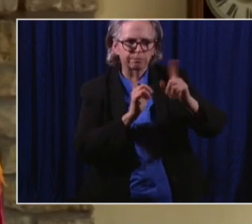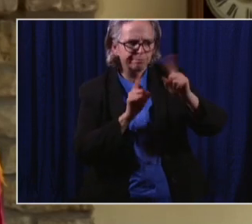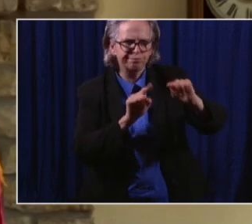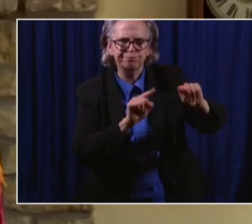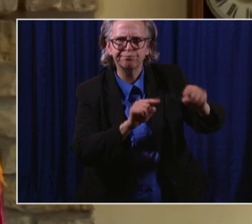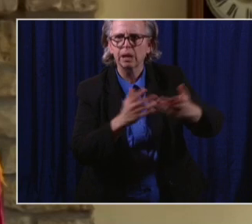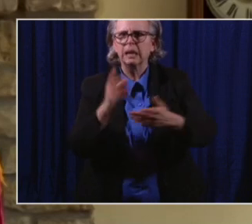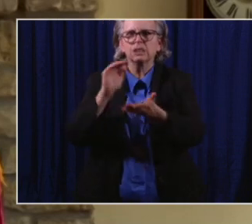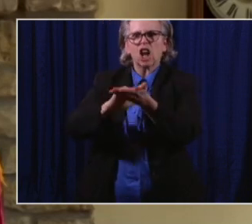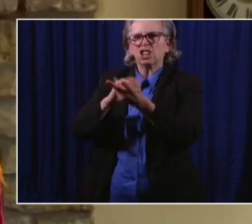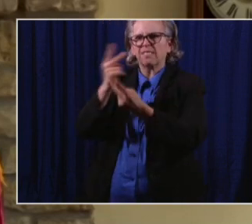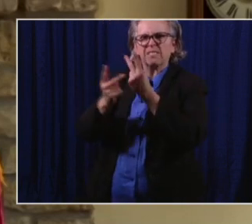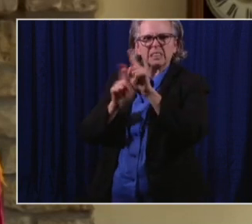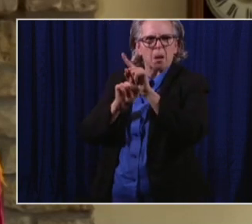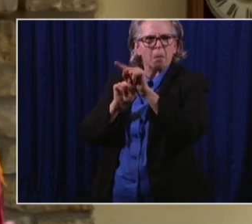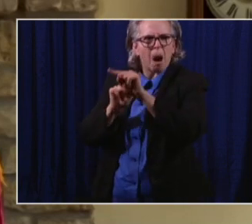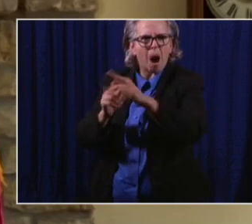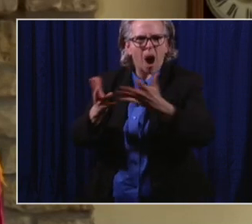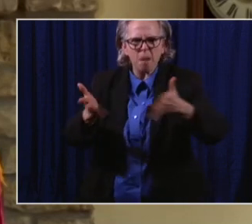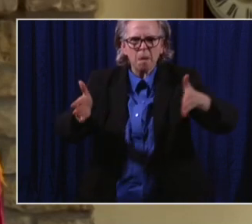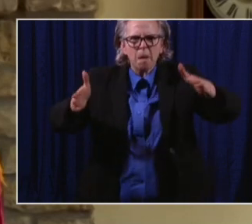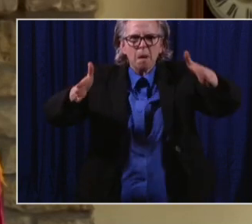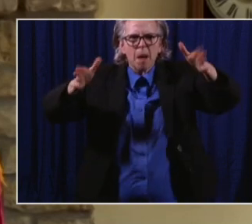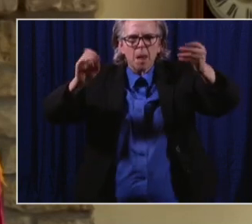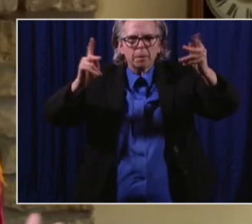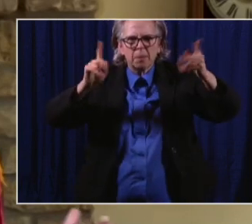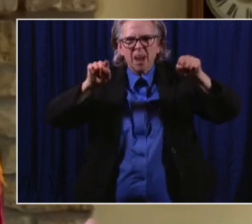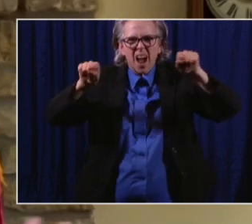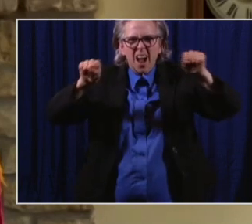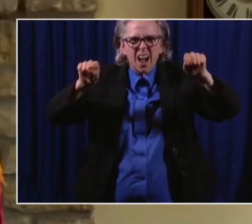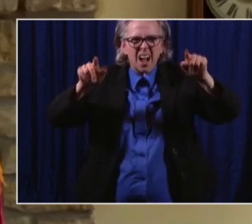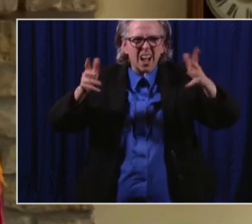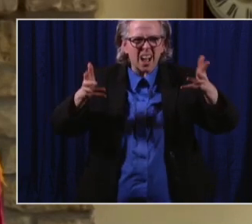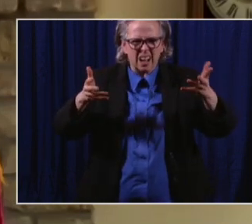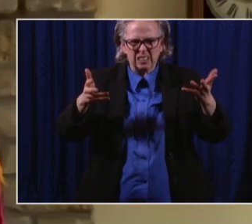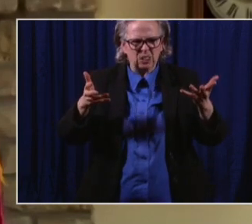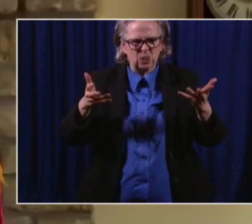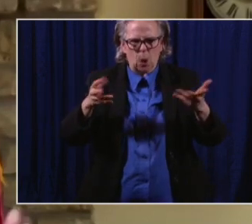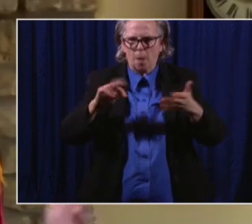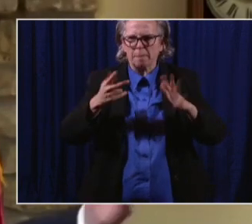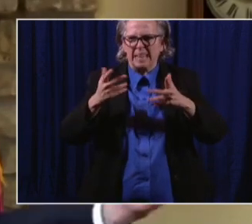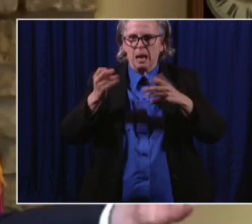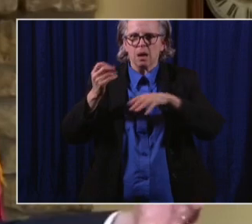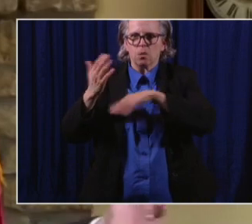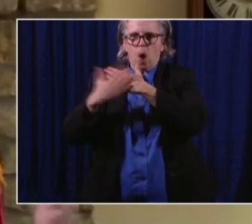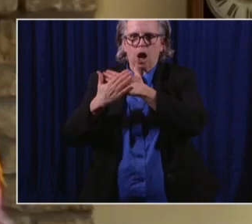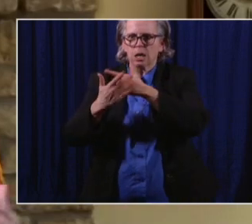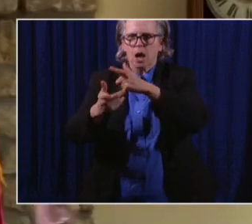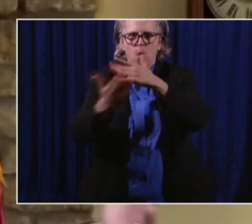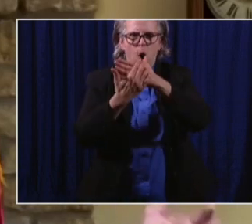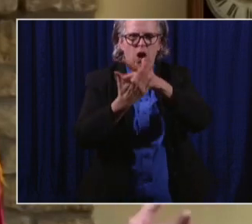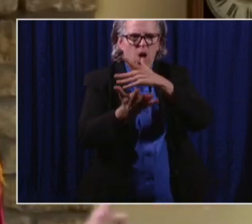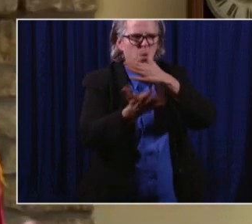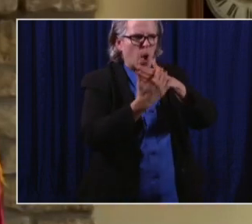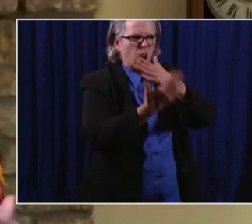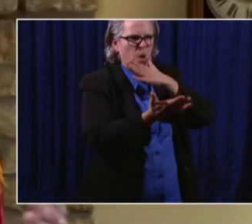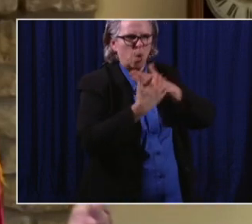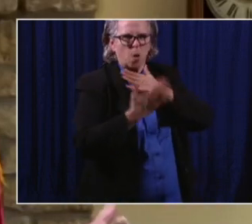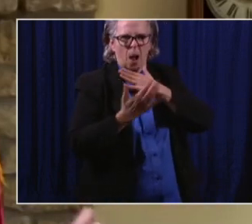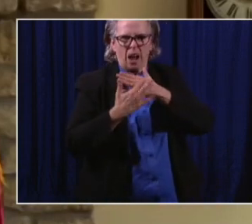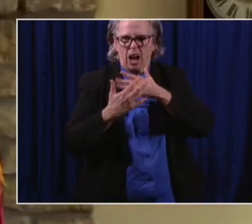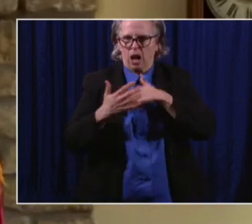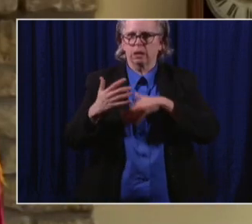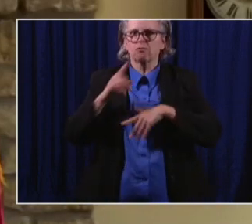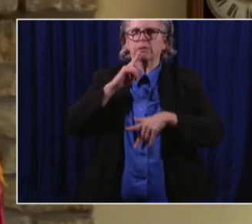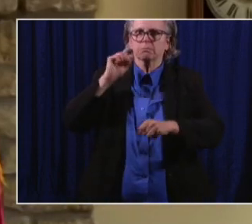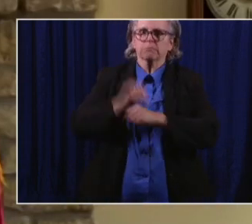off, which says, hey, we have a problem, but we also have, these are early indicators that there's more of a problem, could be more of